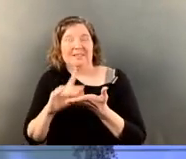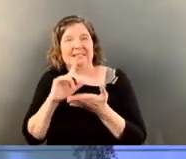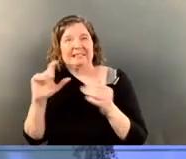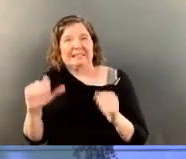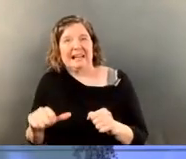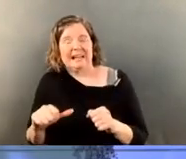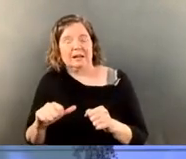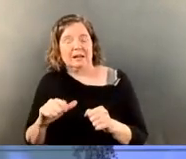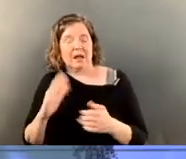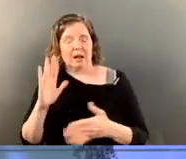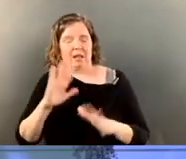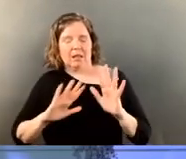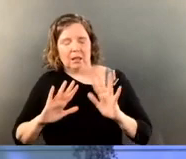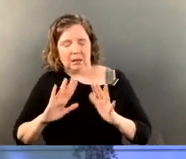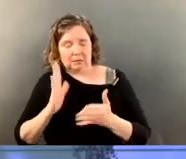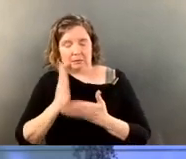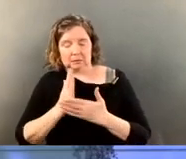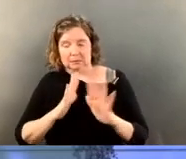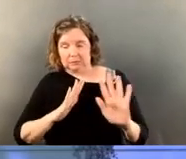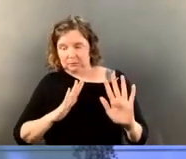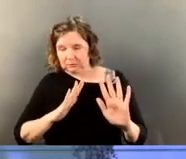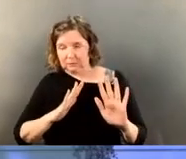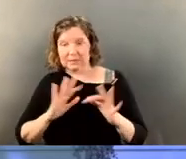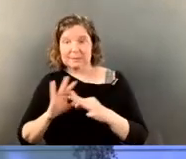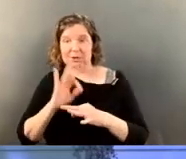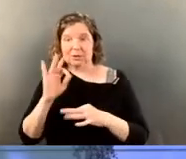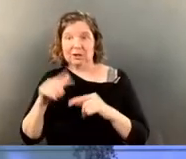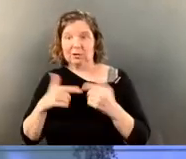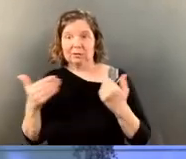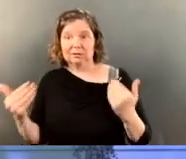it stopped him dead in his tracks spiritually.